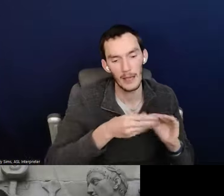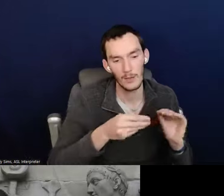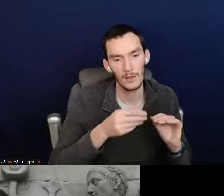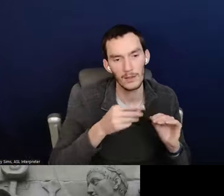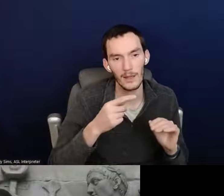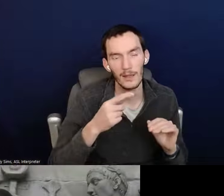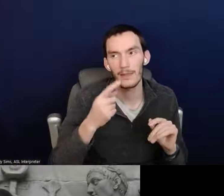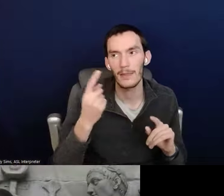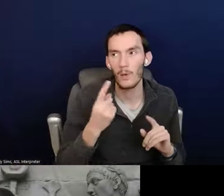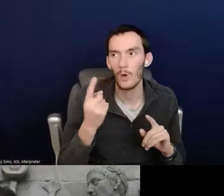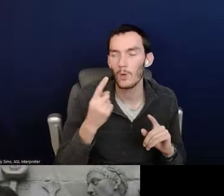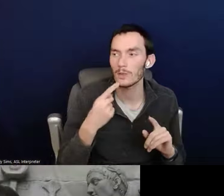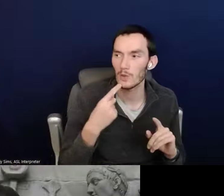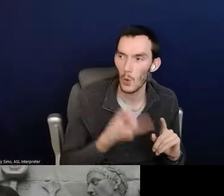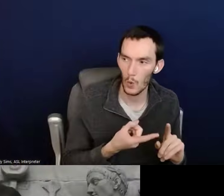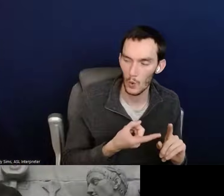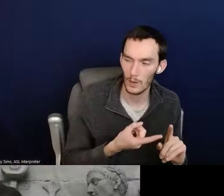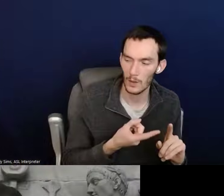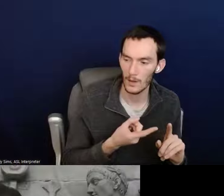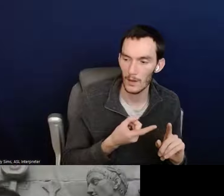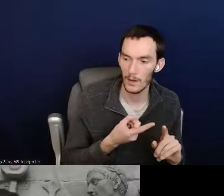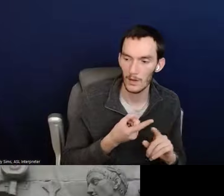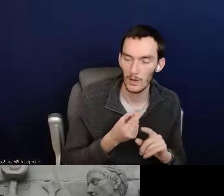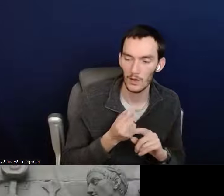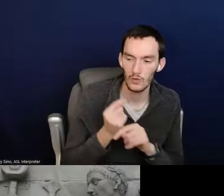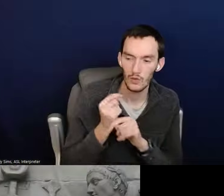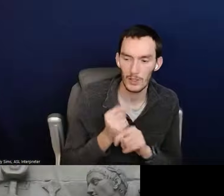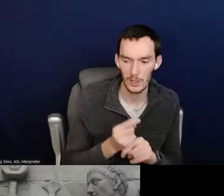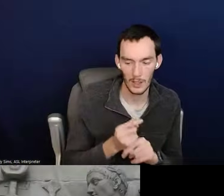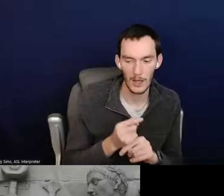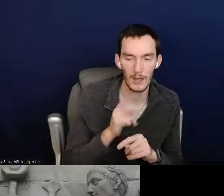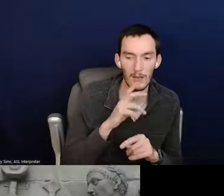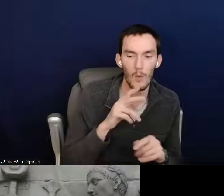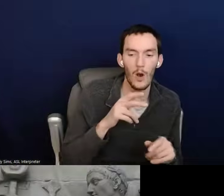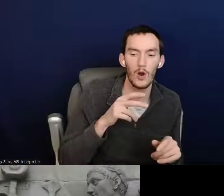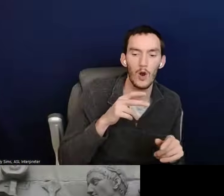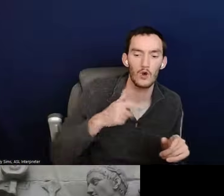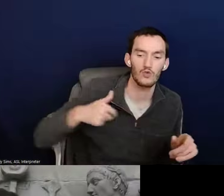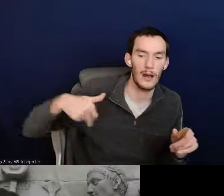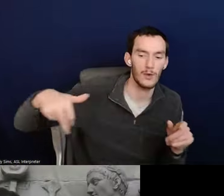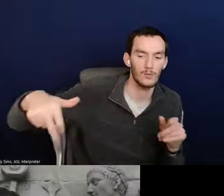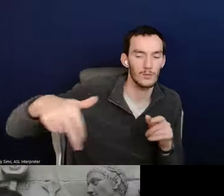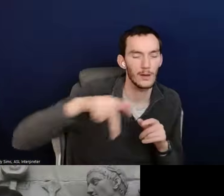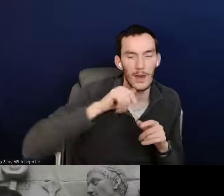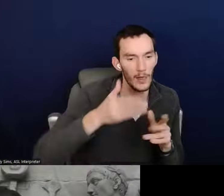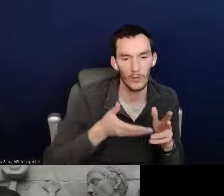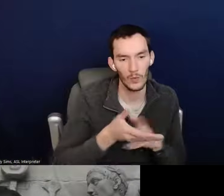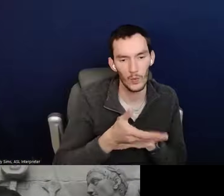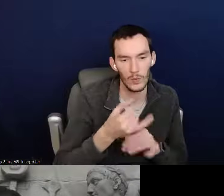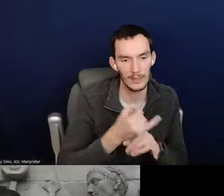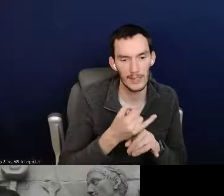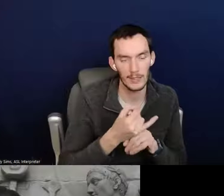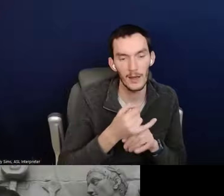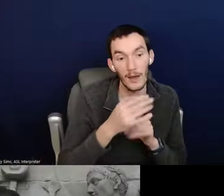always told that traditionally they walk around the site, not walk through the site, right? And